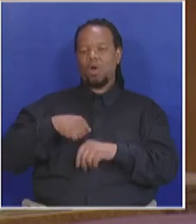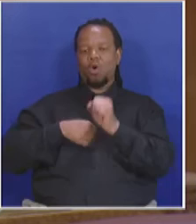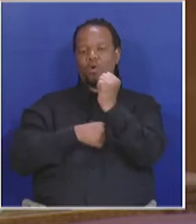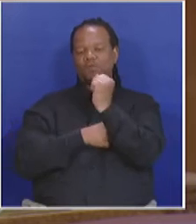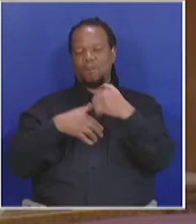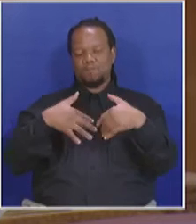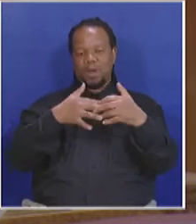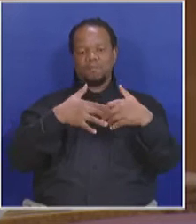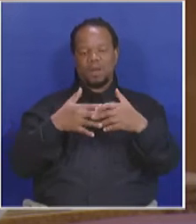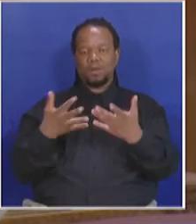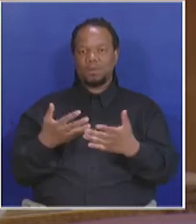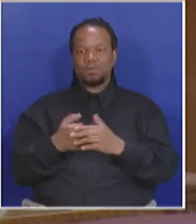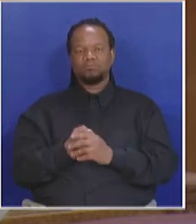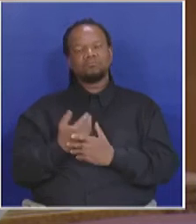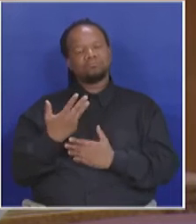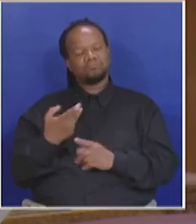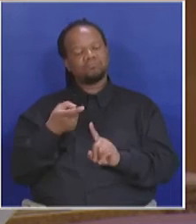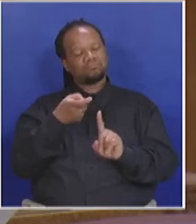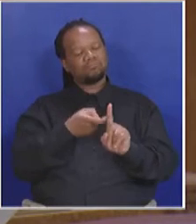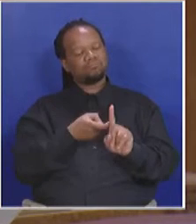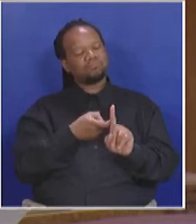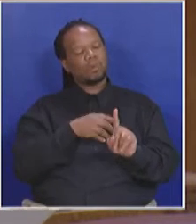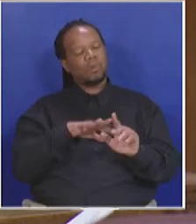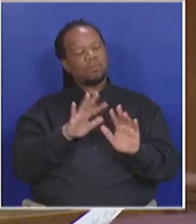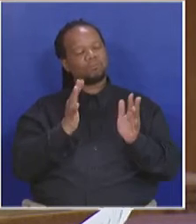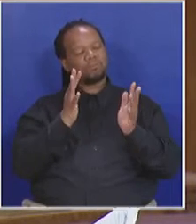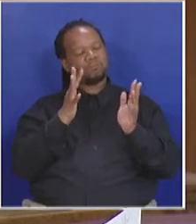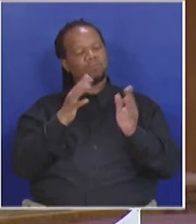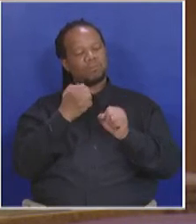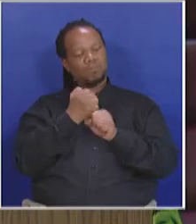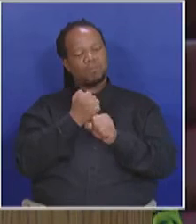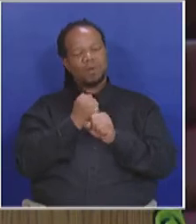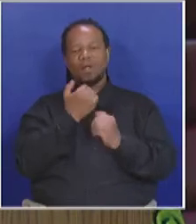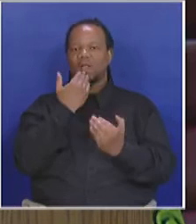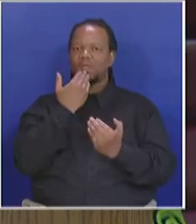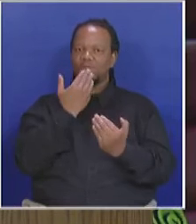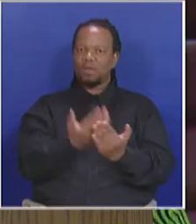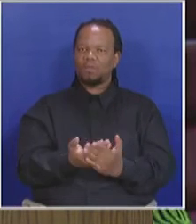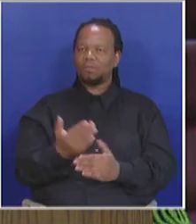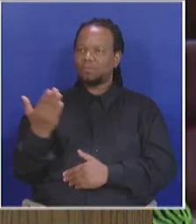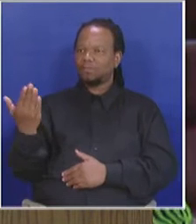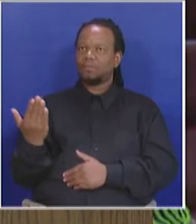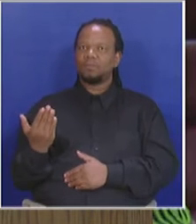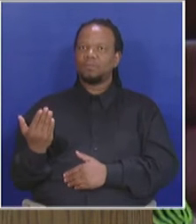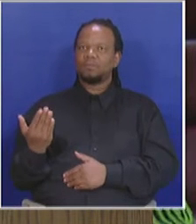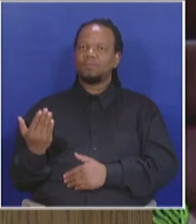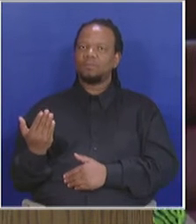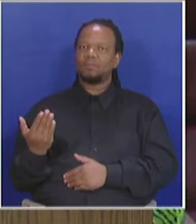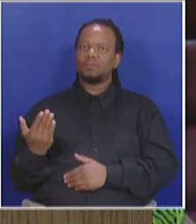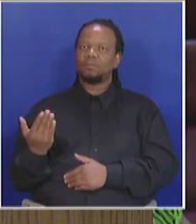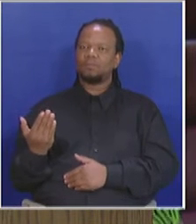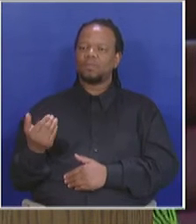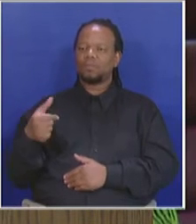in discharging his national duties. I so move. Thank you, sir. The Honorable